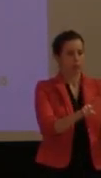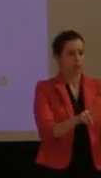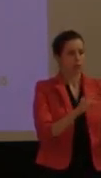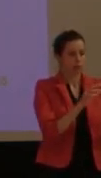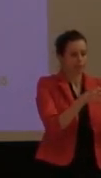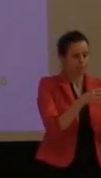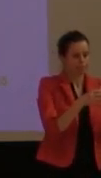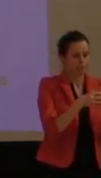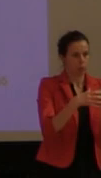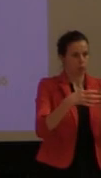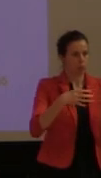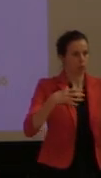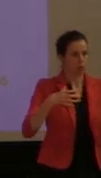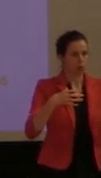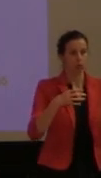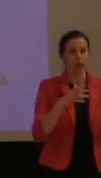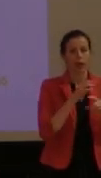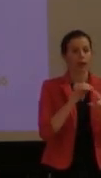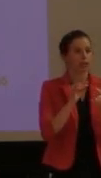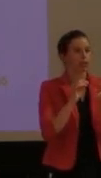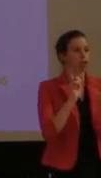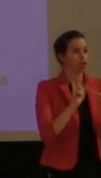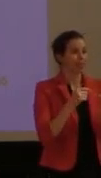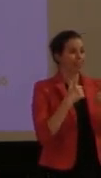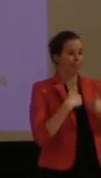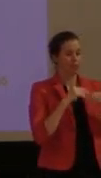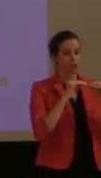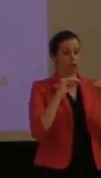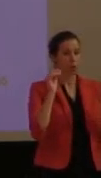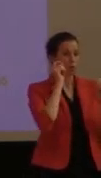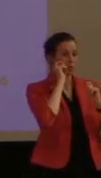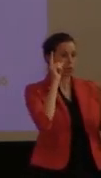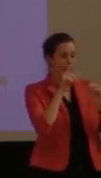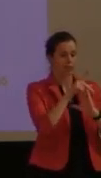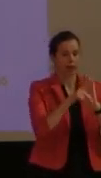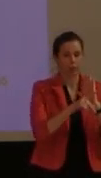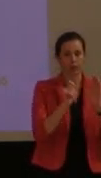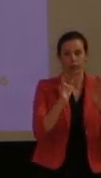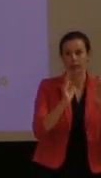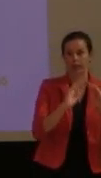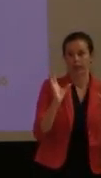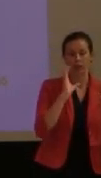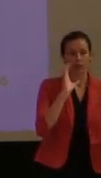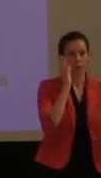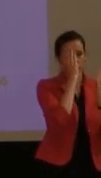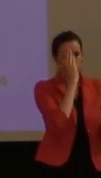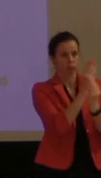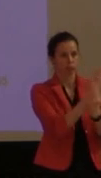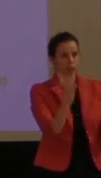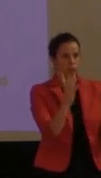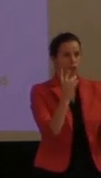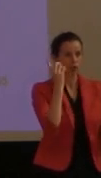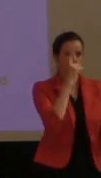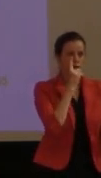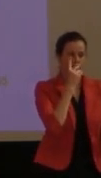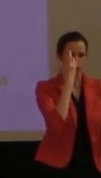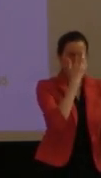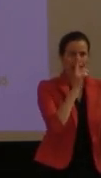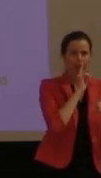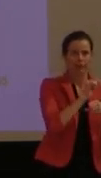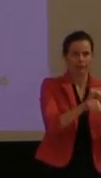The program should take a no surprises policy, clearly communicate and be realistic with participants throughout the